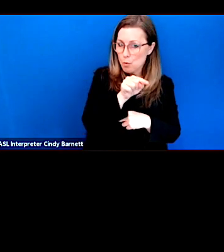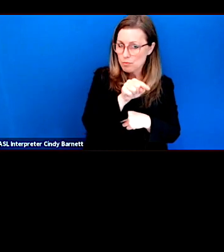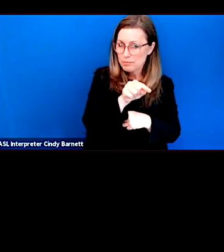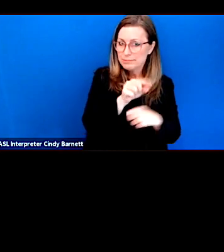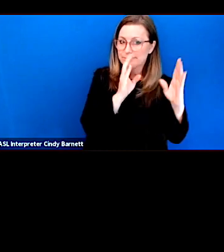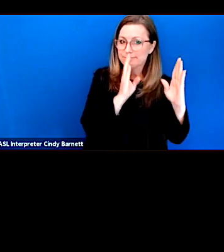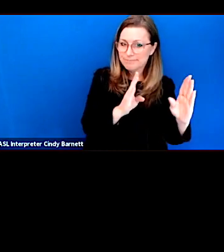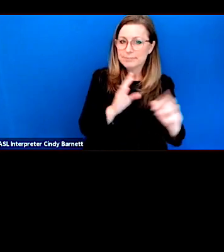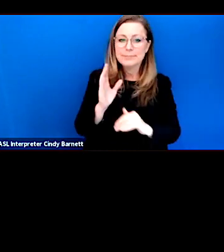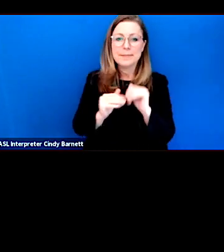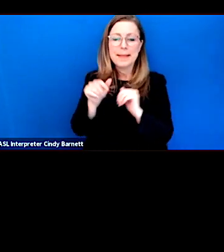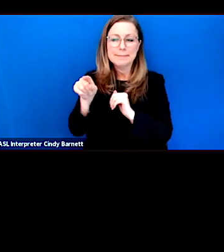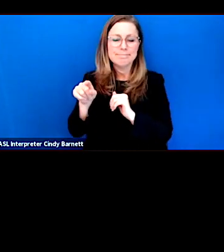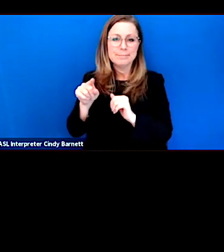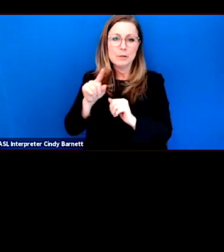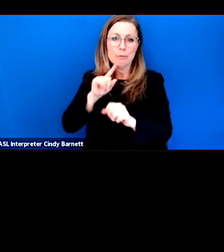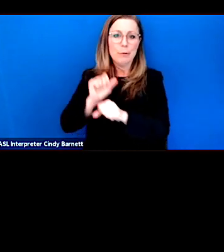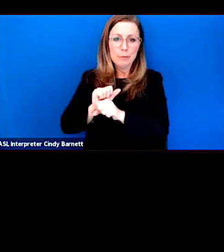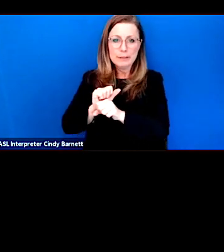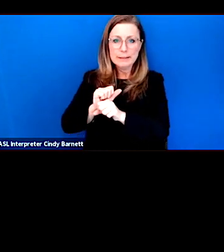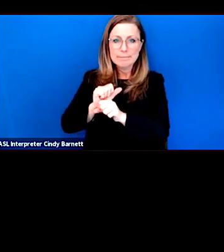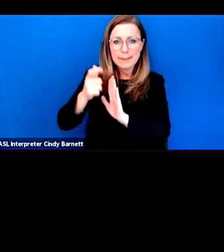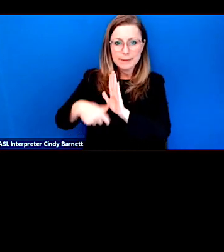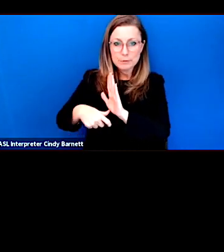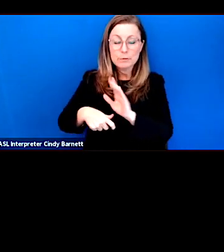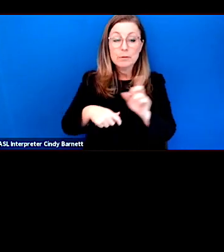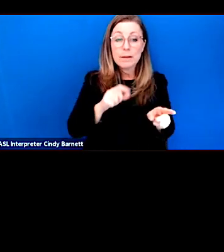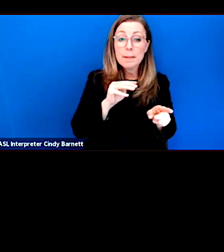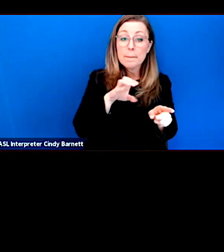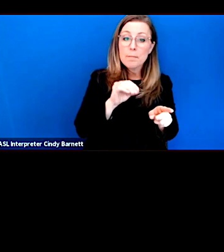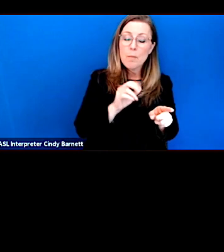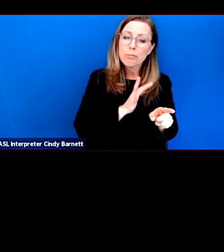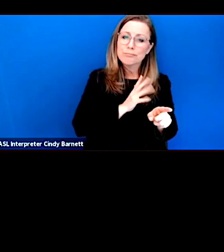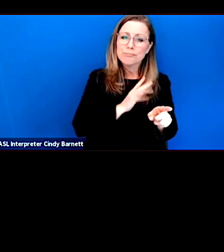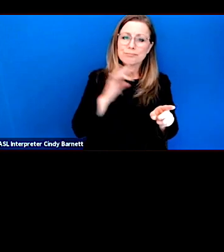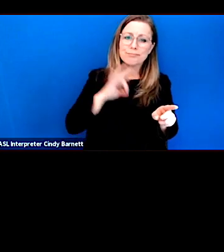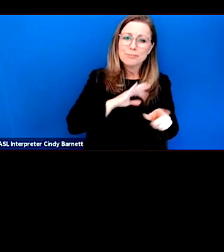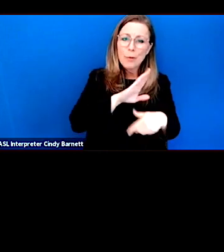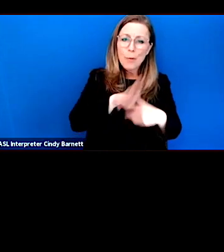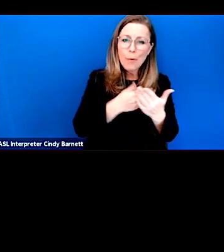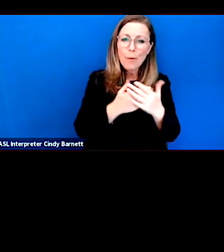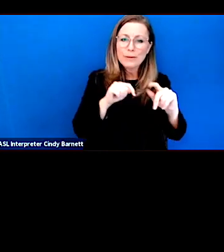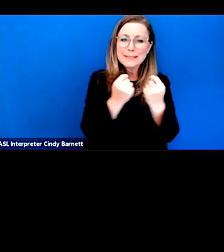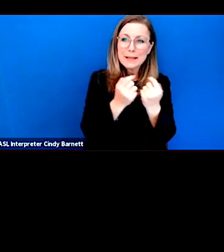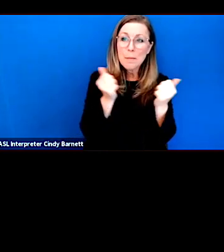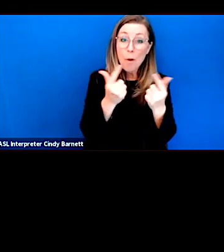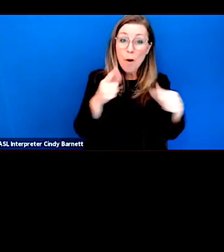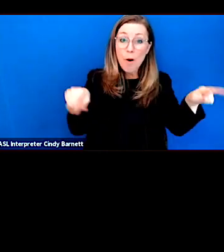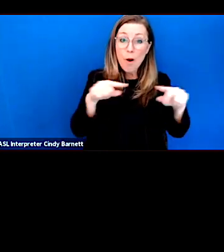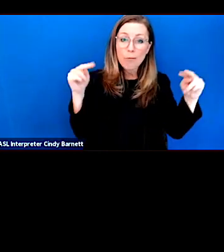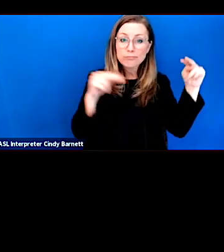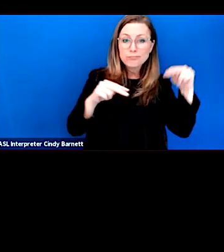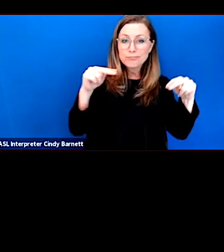in a team because it helps to make the literature accessible to all team members in a shortened fashion. Thus, we